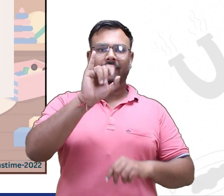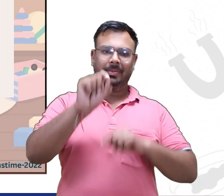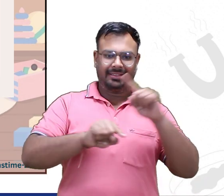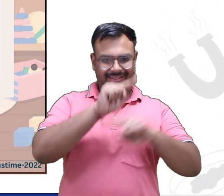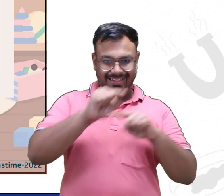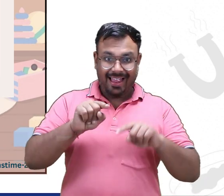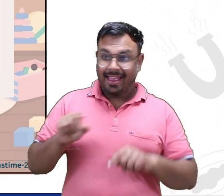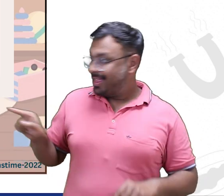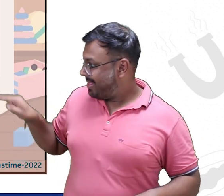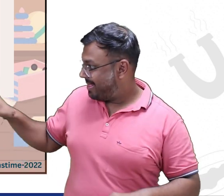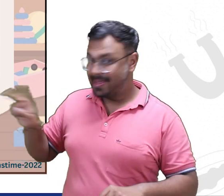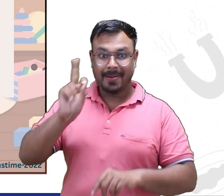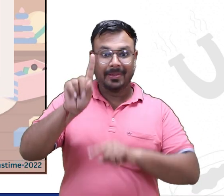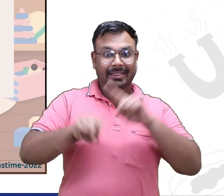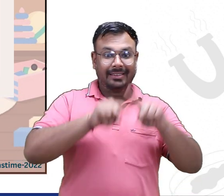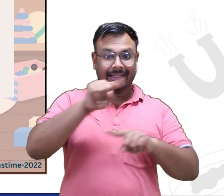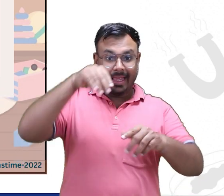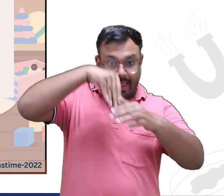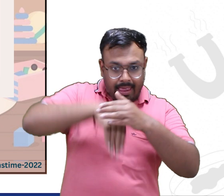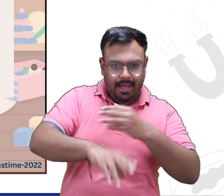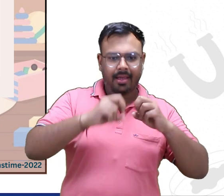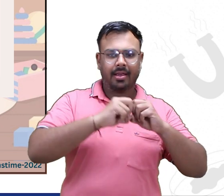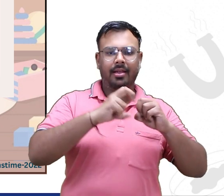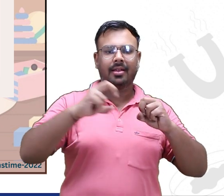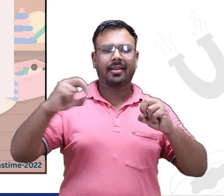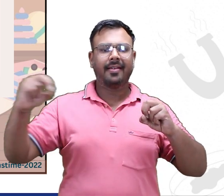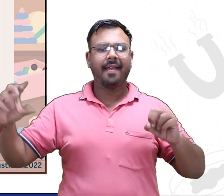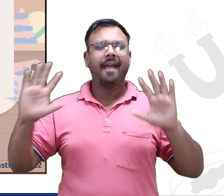It is made up of water, protein, and carbohydrate.